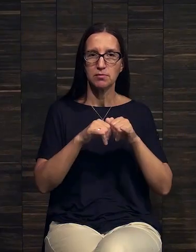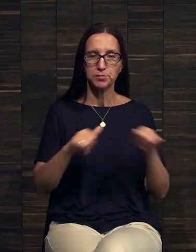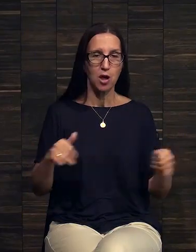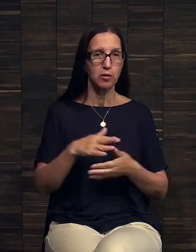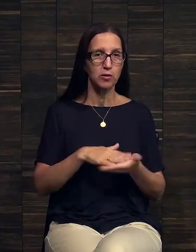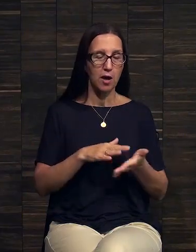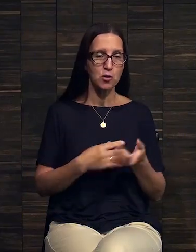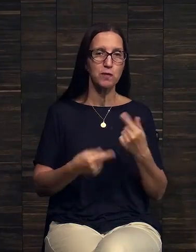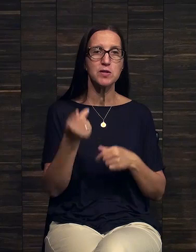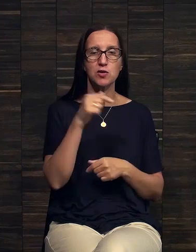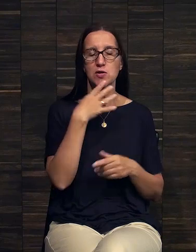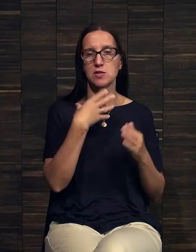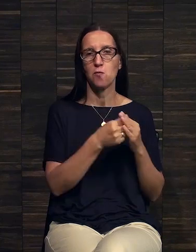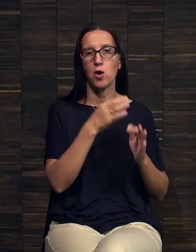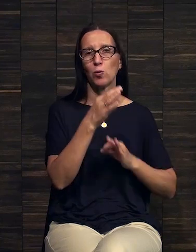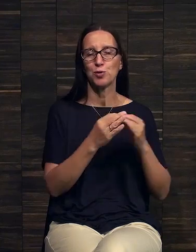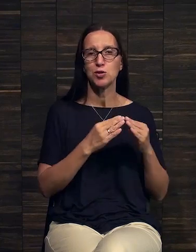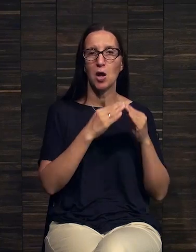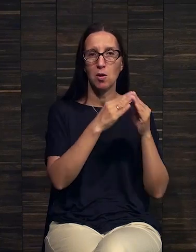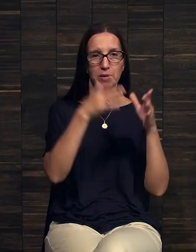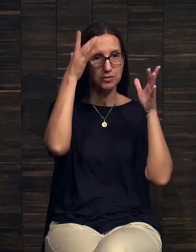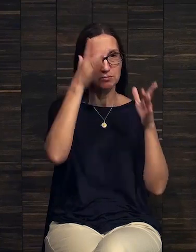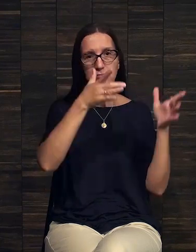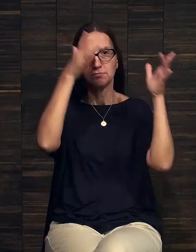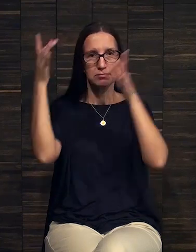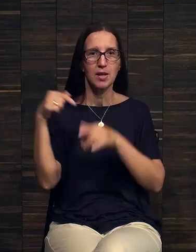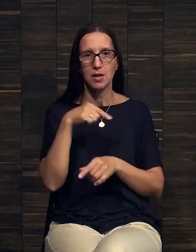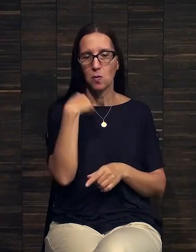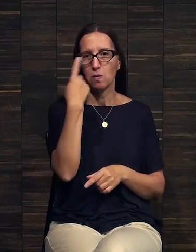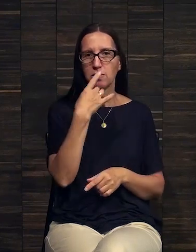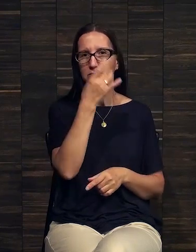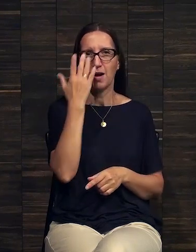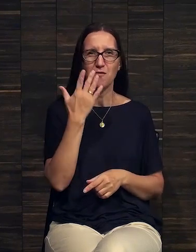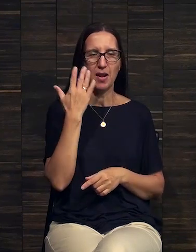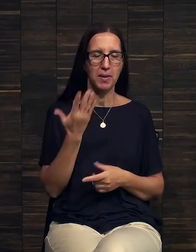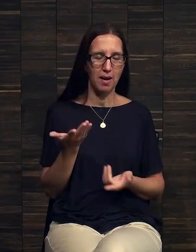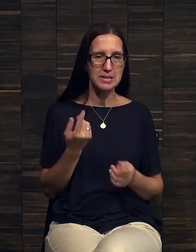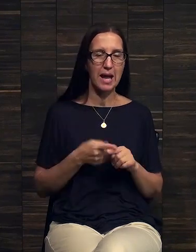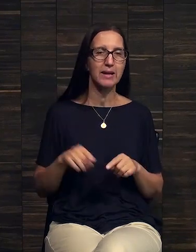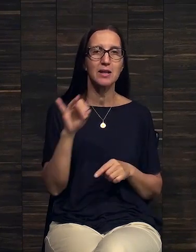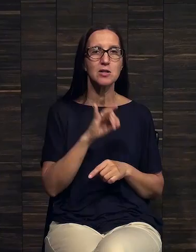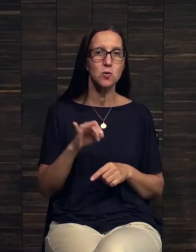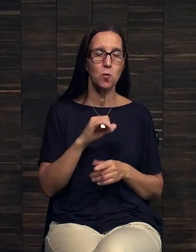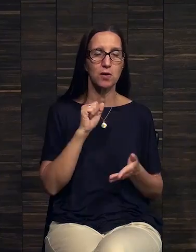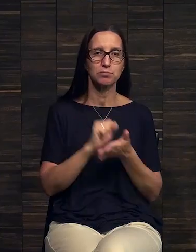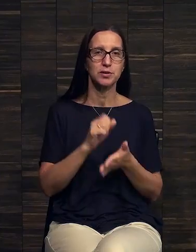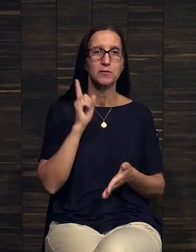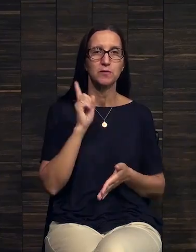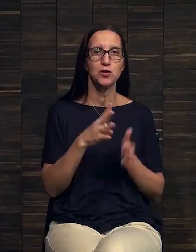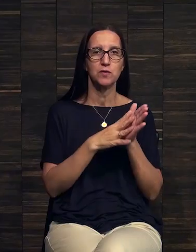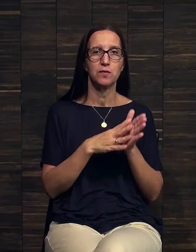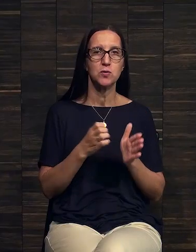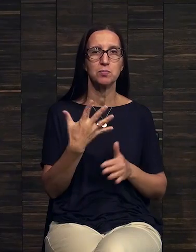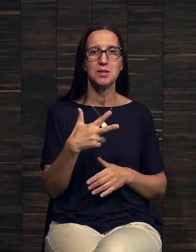because Earth is progressing and it becomes Afro-American. And this story